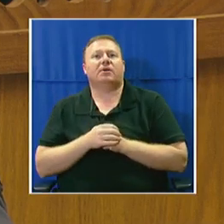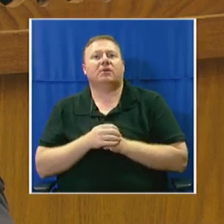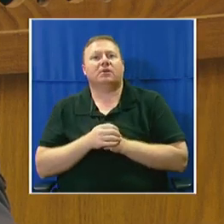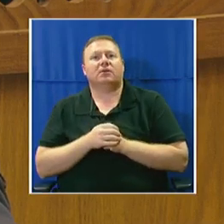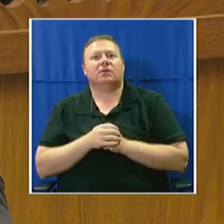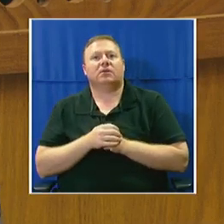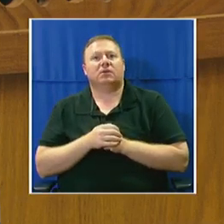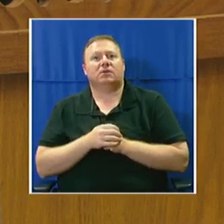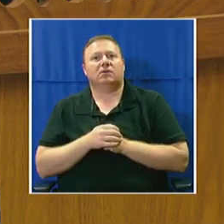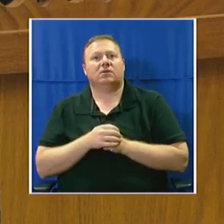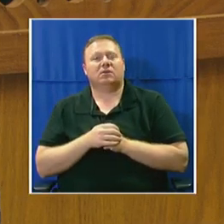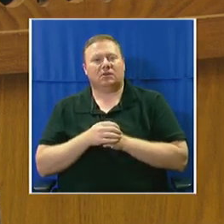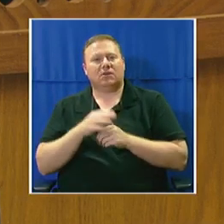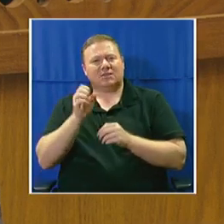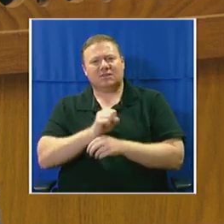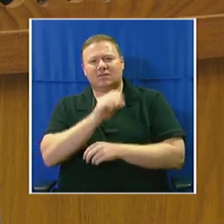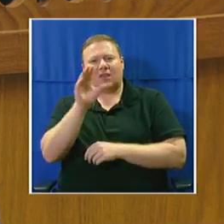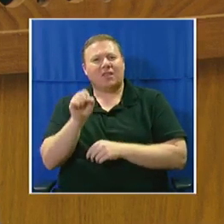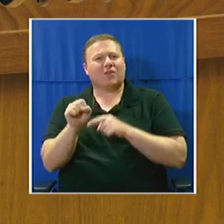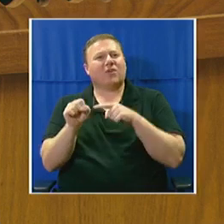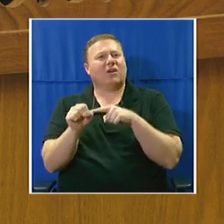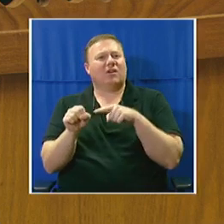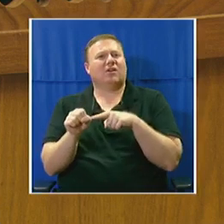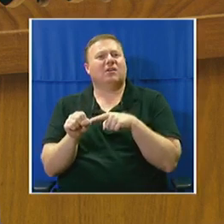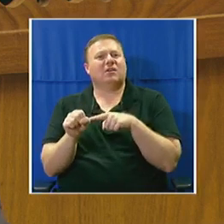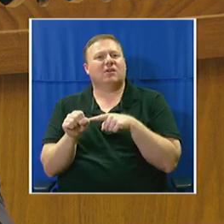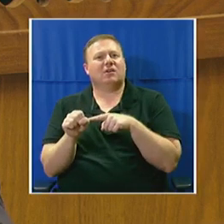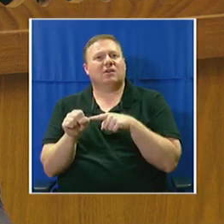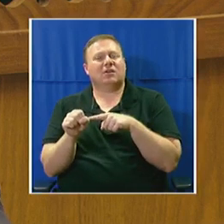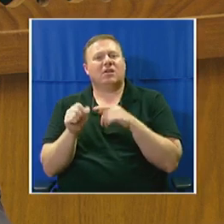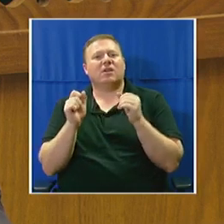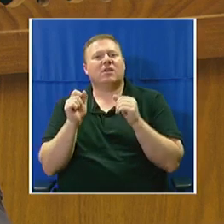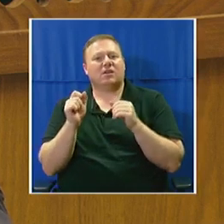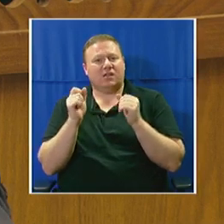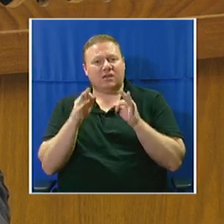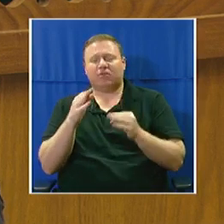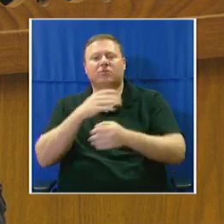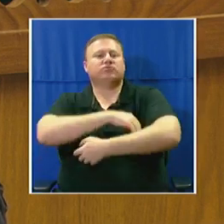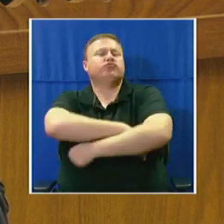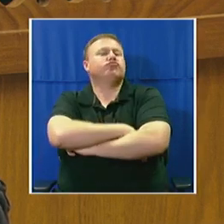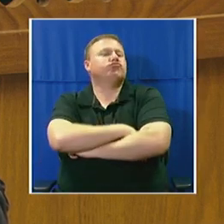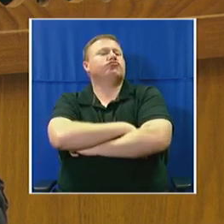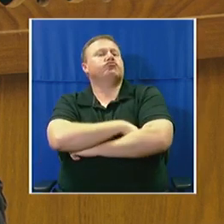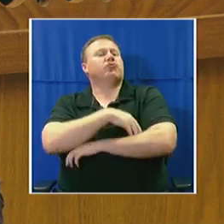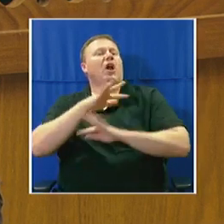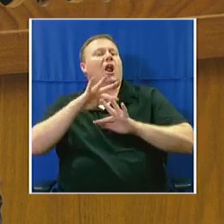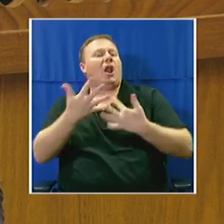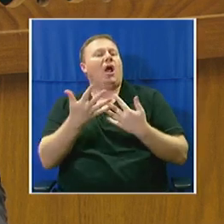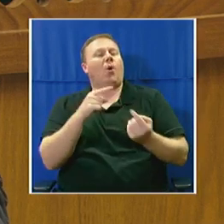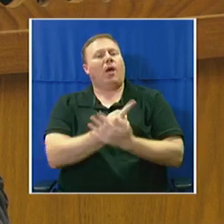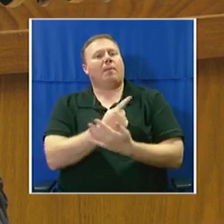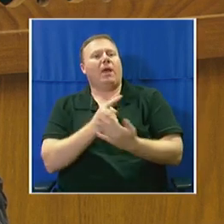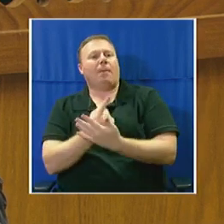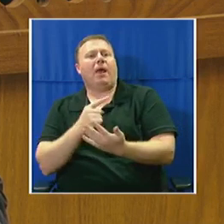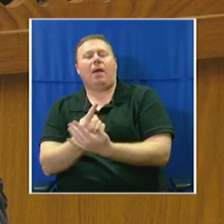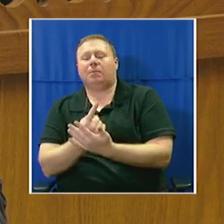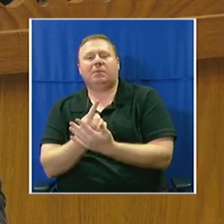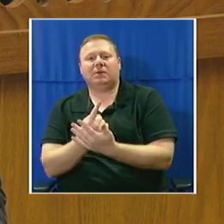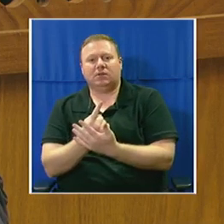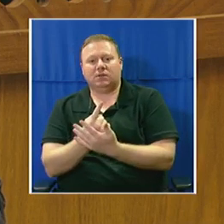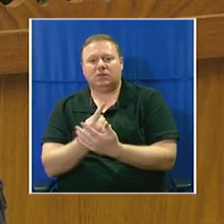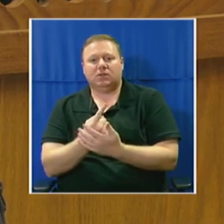system as African people we praise ourselves with our high levels of moral standing on Earth and we must do everything in our power